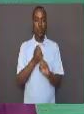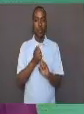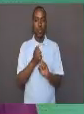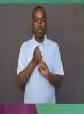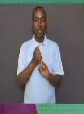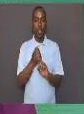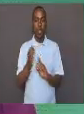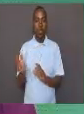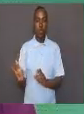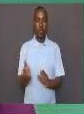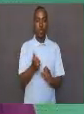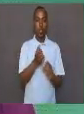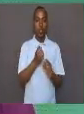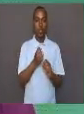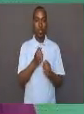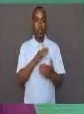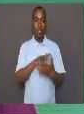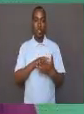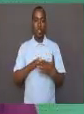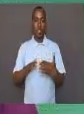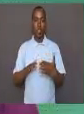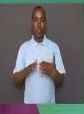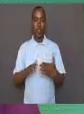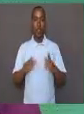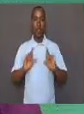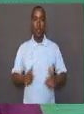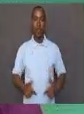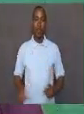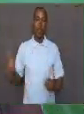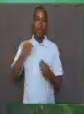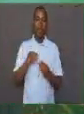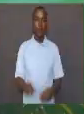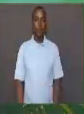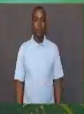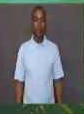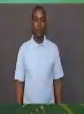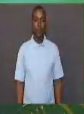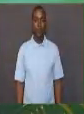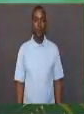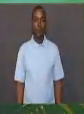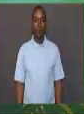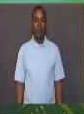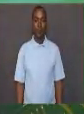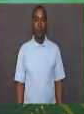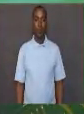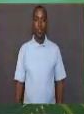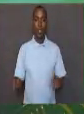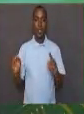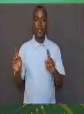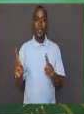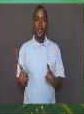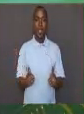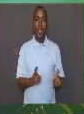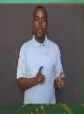it to the study of living things. The scientists who